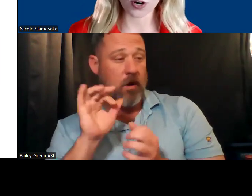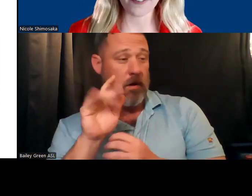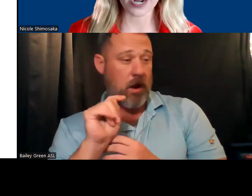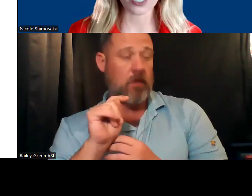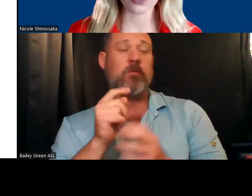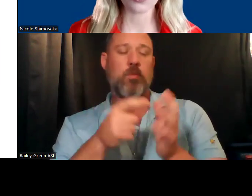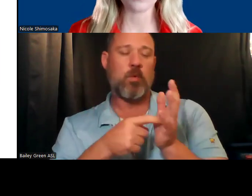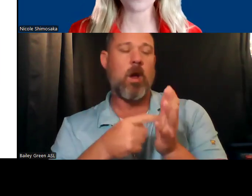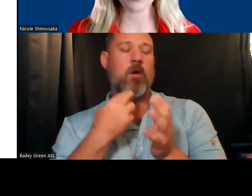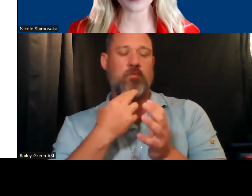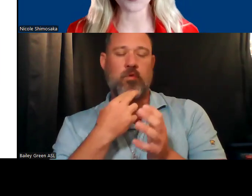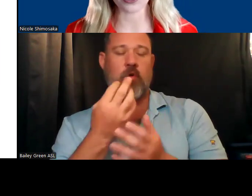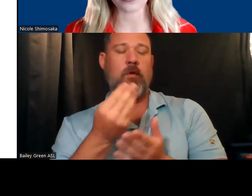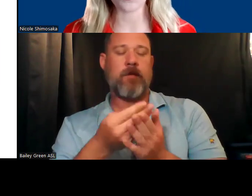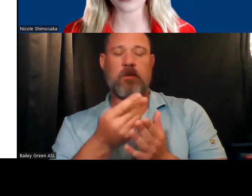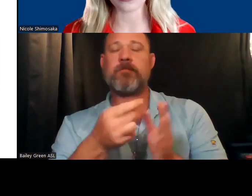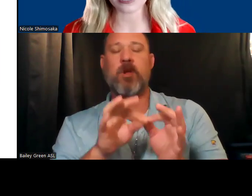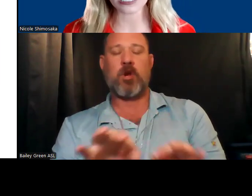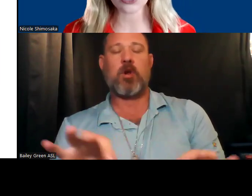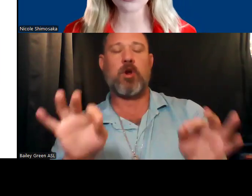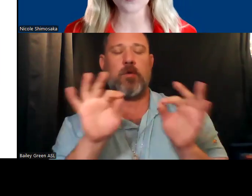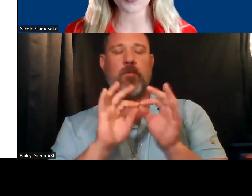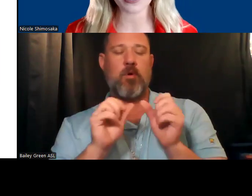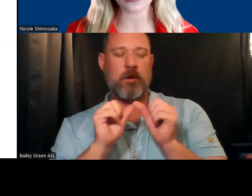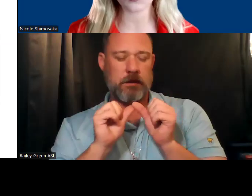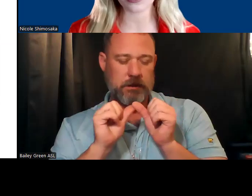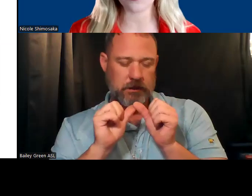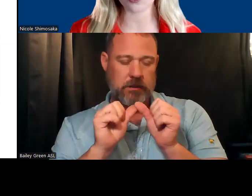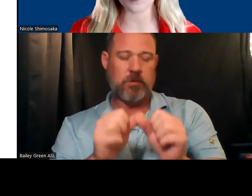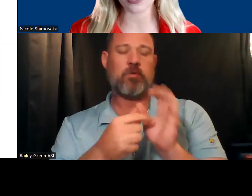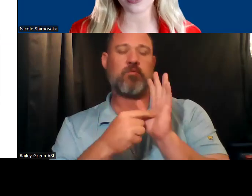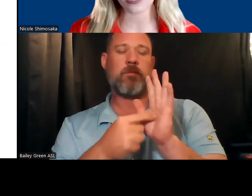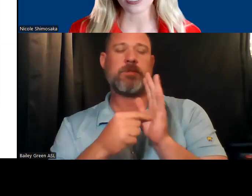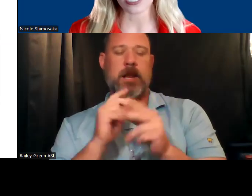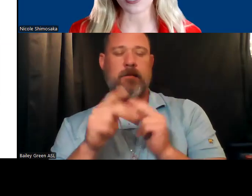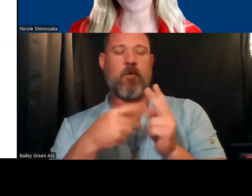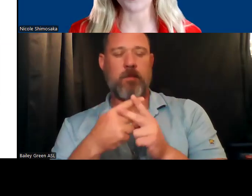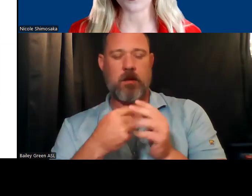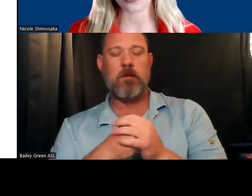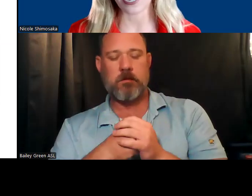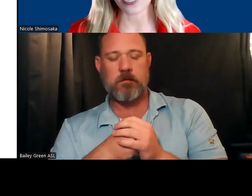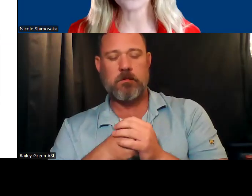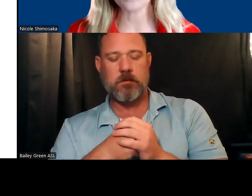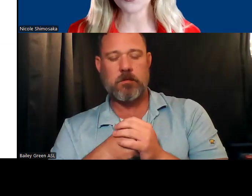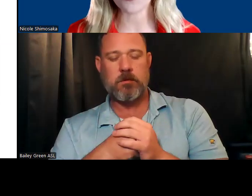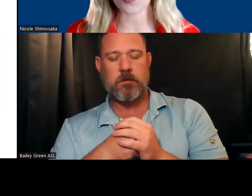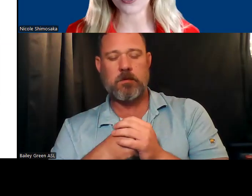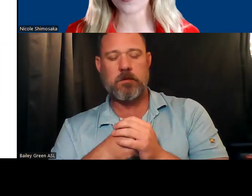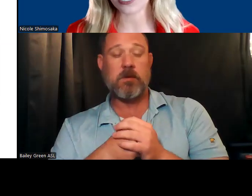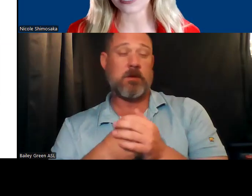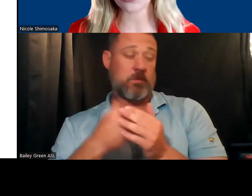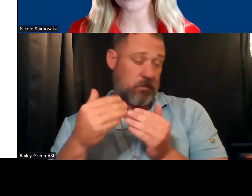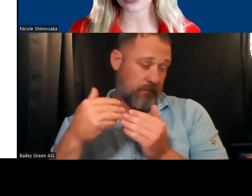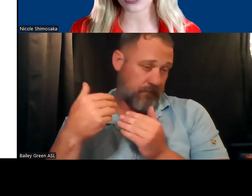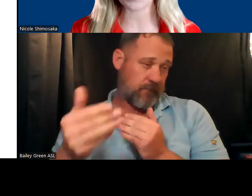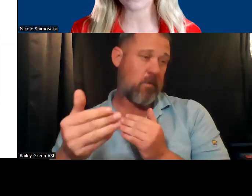rural factor. So it's very important that we continue to represent this within the formula as we move forward and we